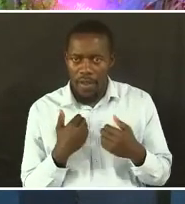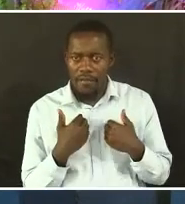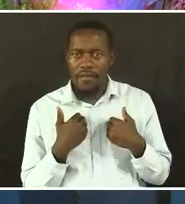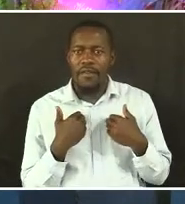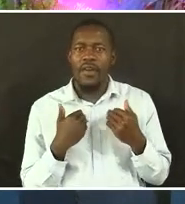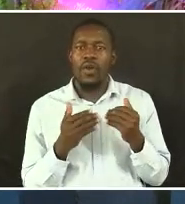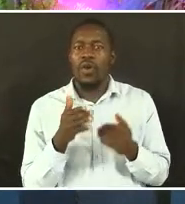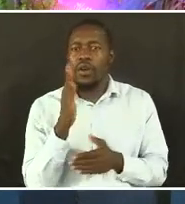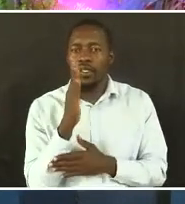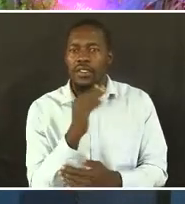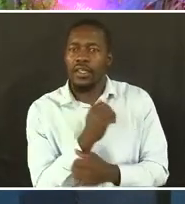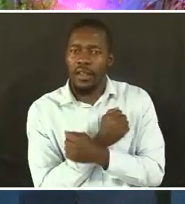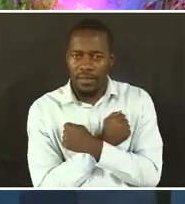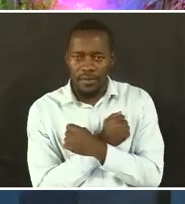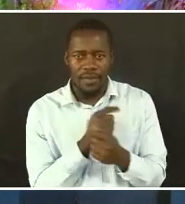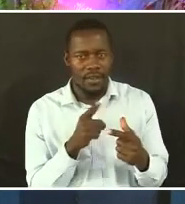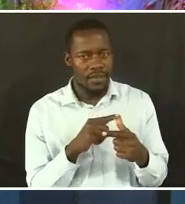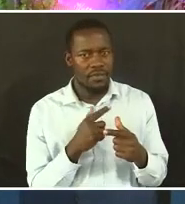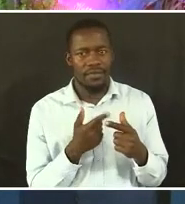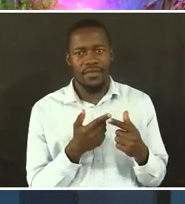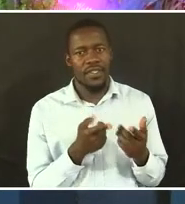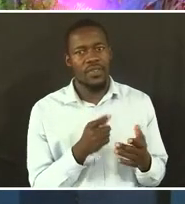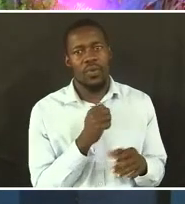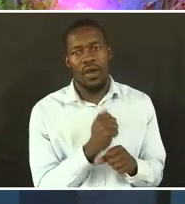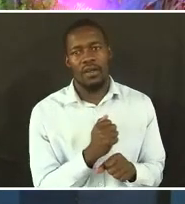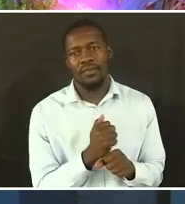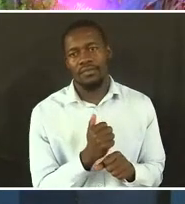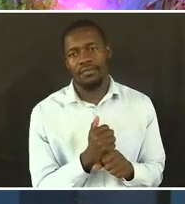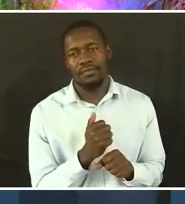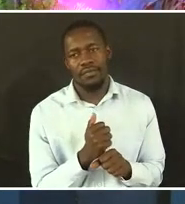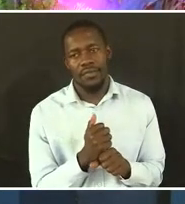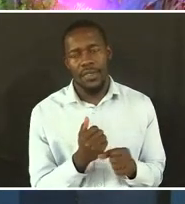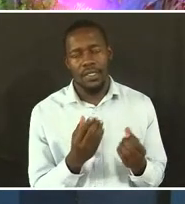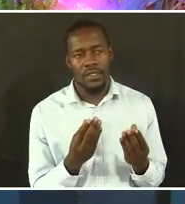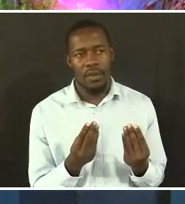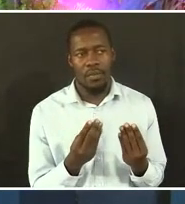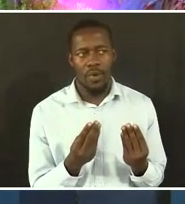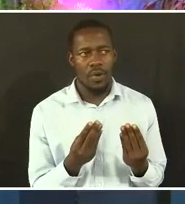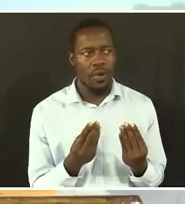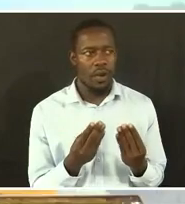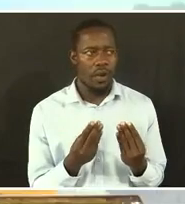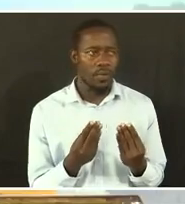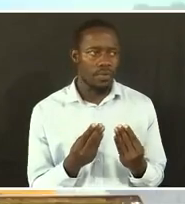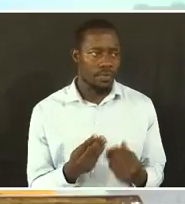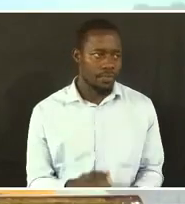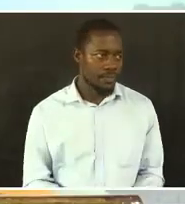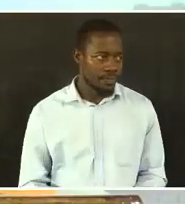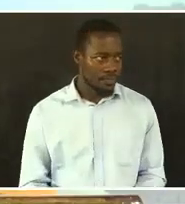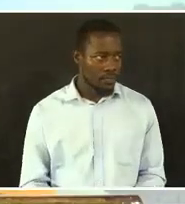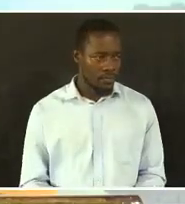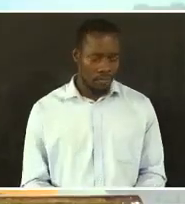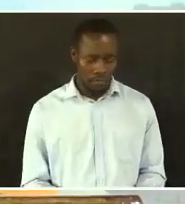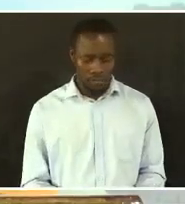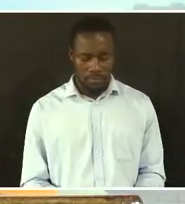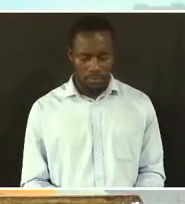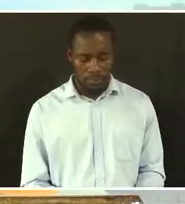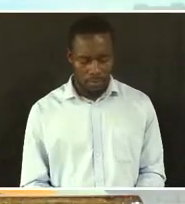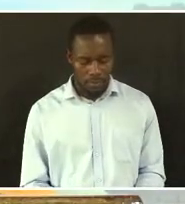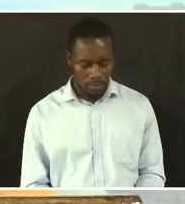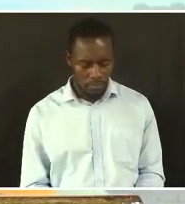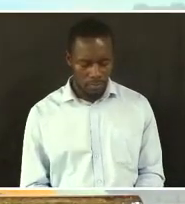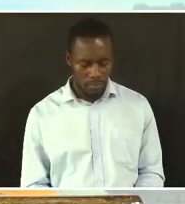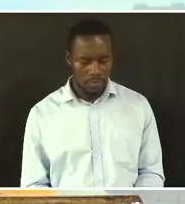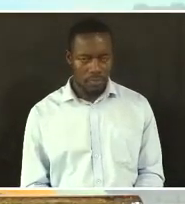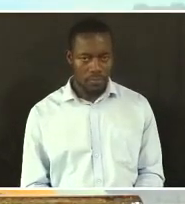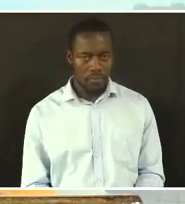God, this work cannot and will not be without fruit. The reason